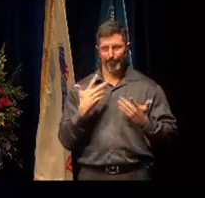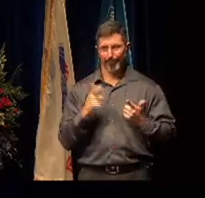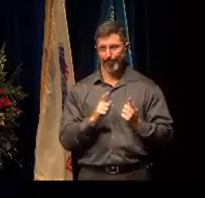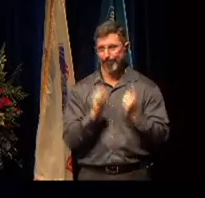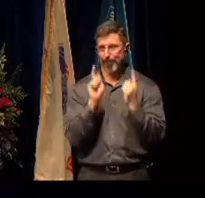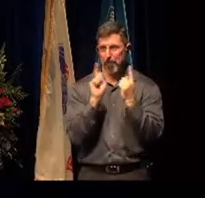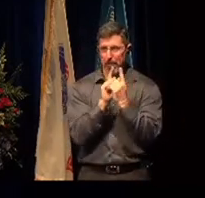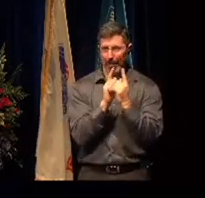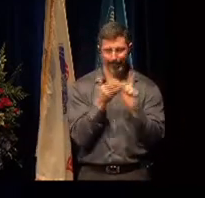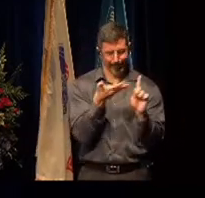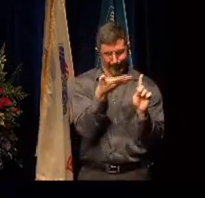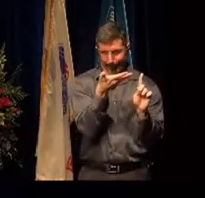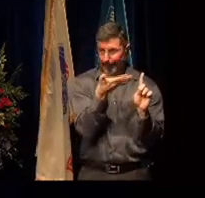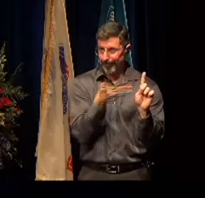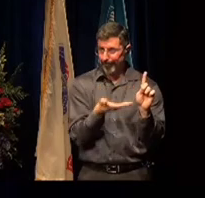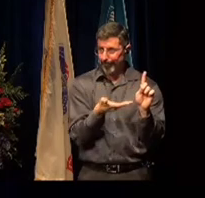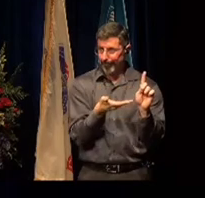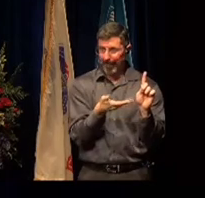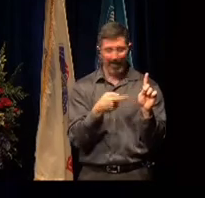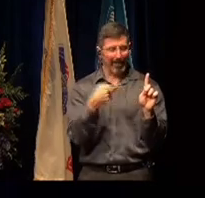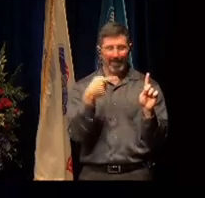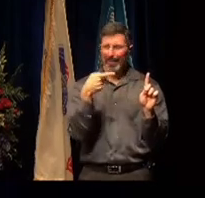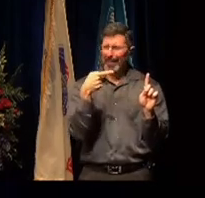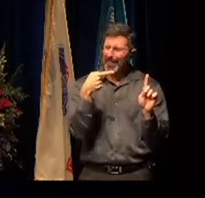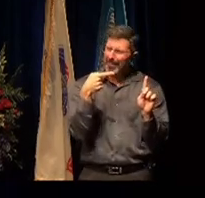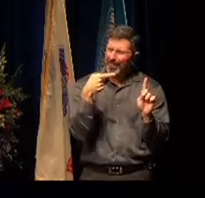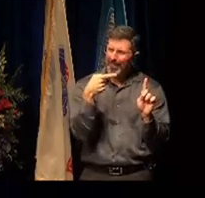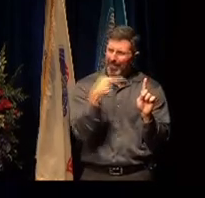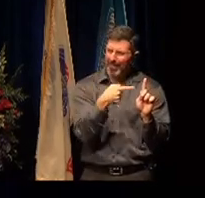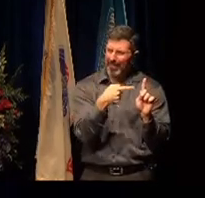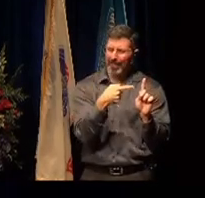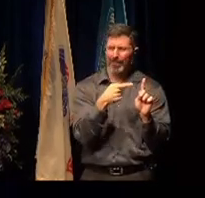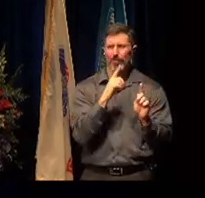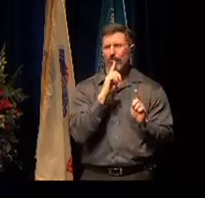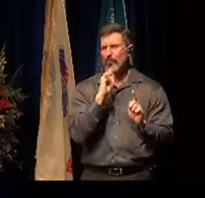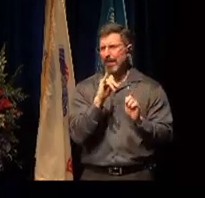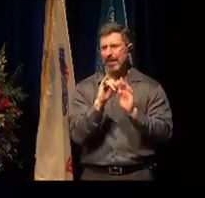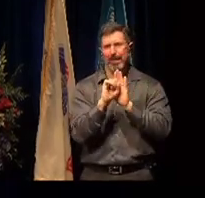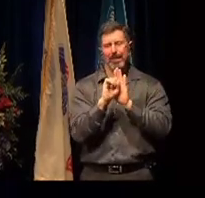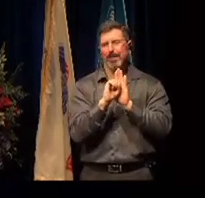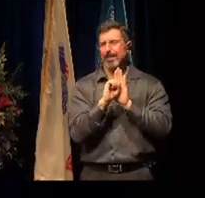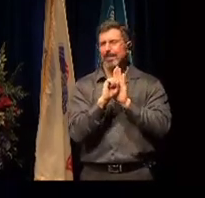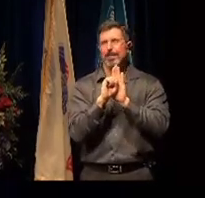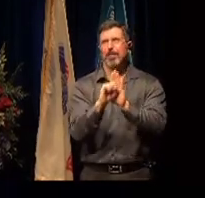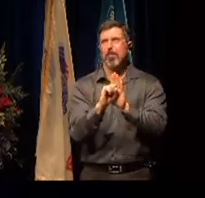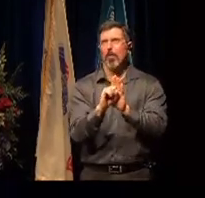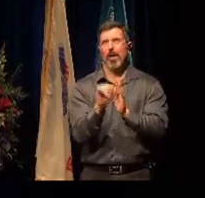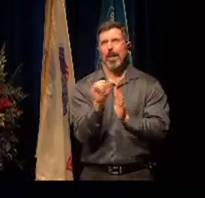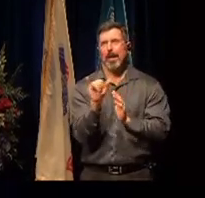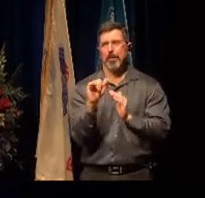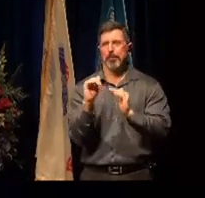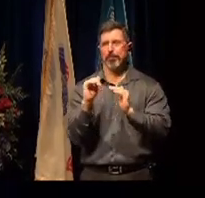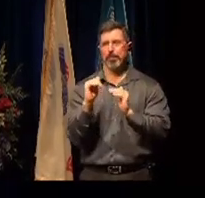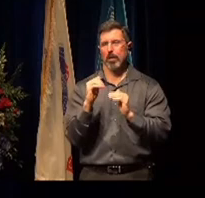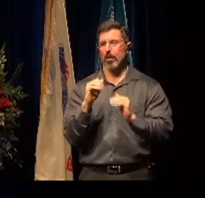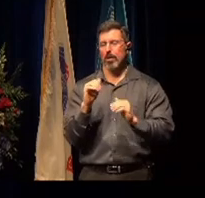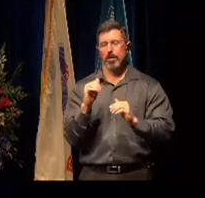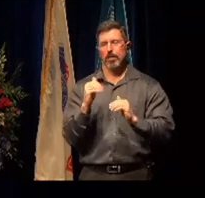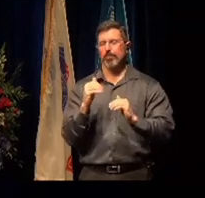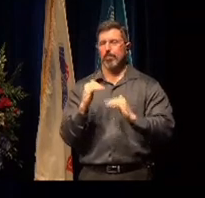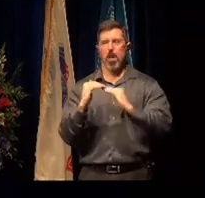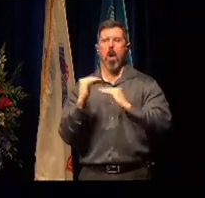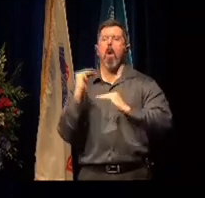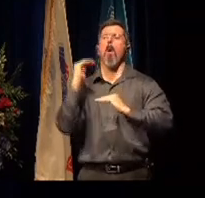with a man who I believe embodies the definition of being too good for this world. I had a